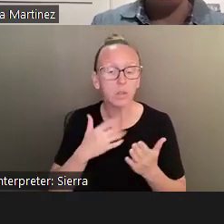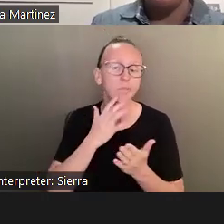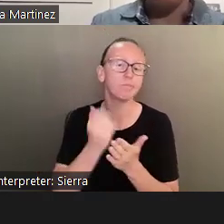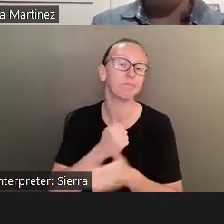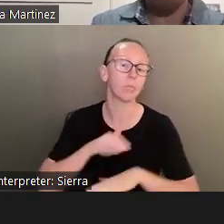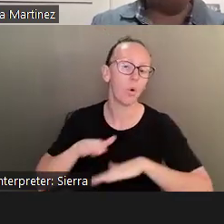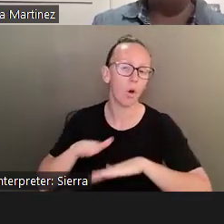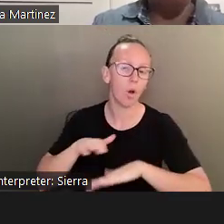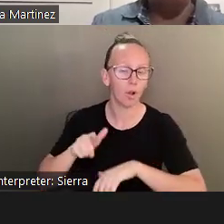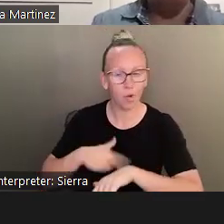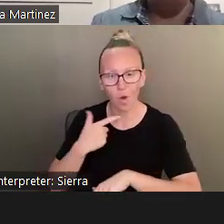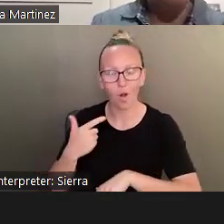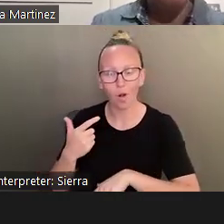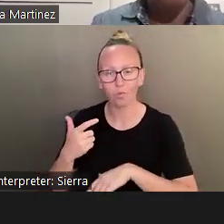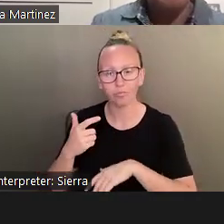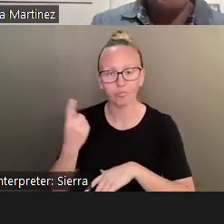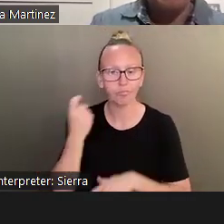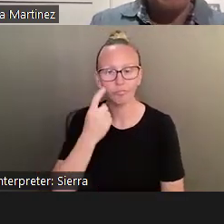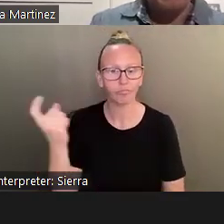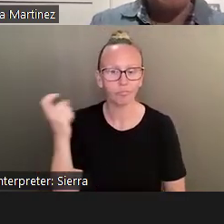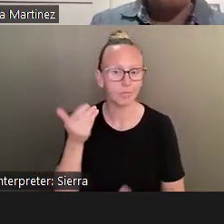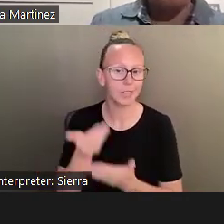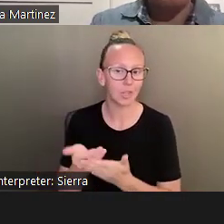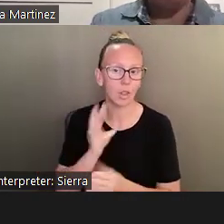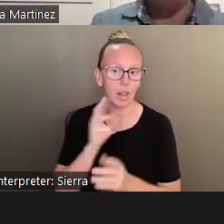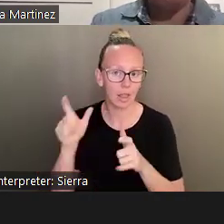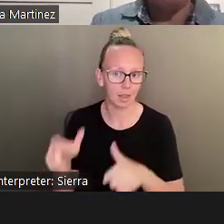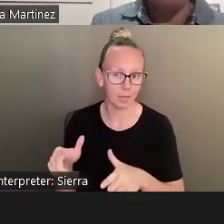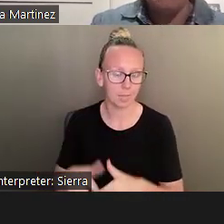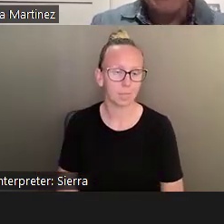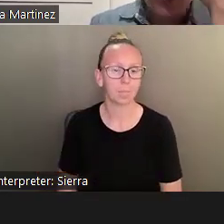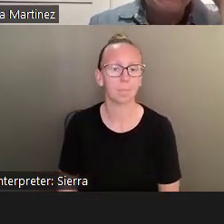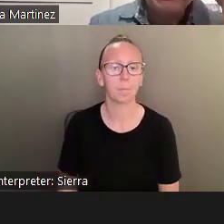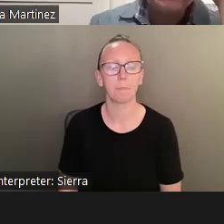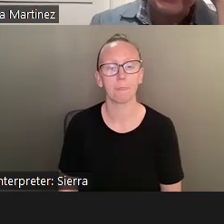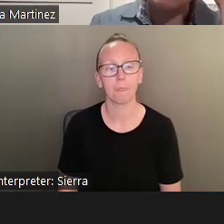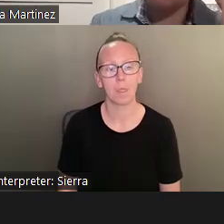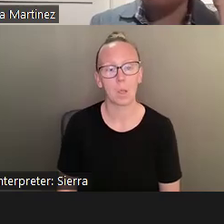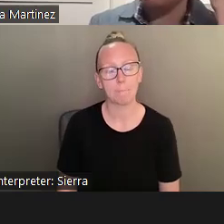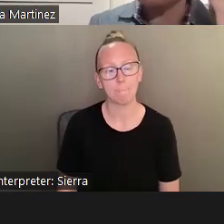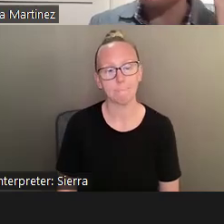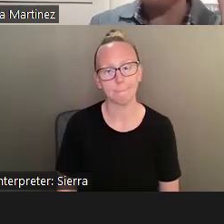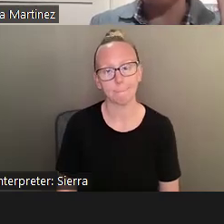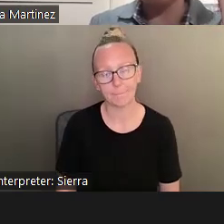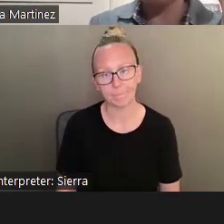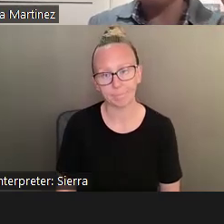walk by the lake. And I got really obsessed